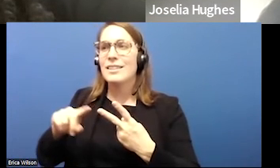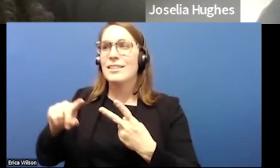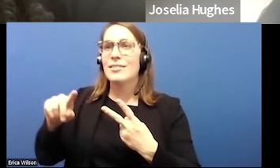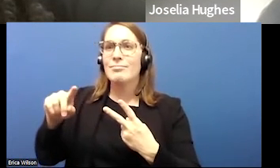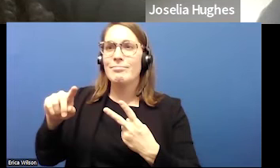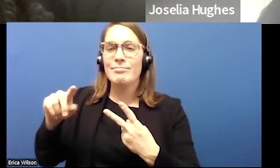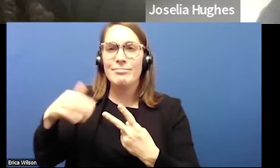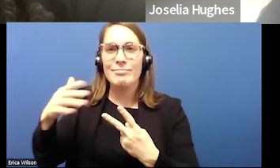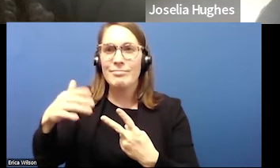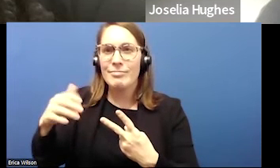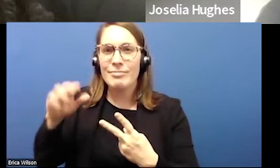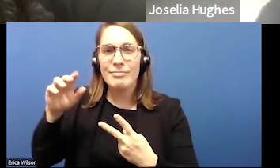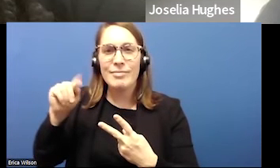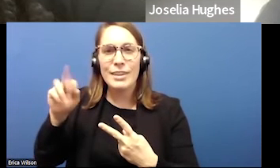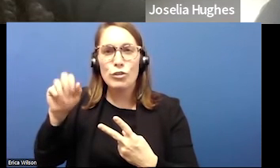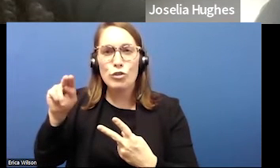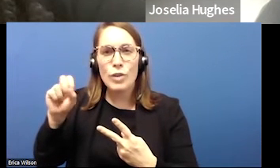of these